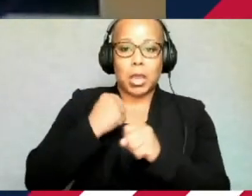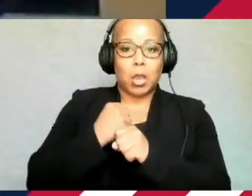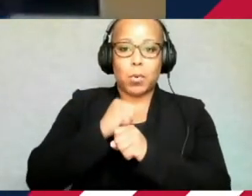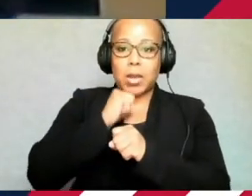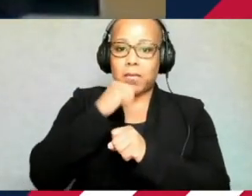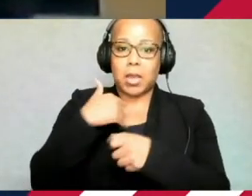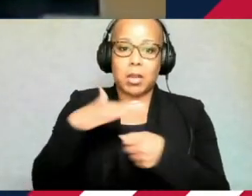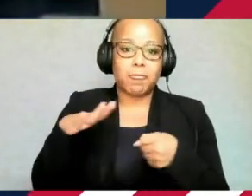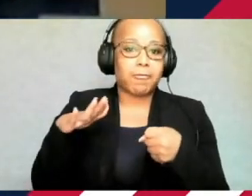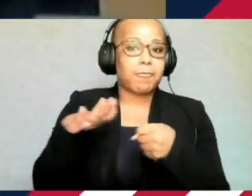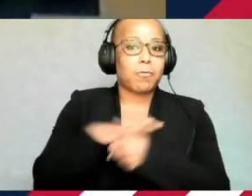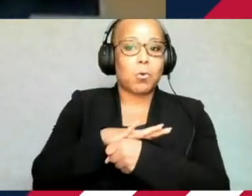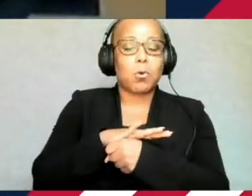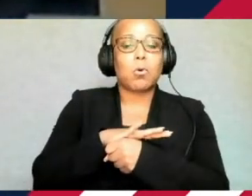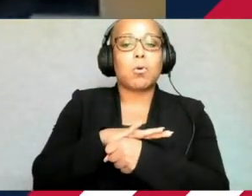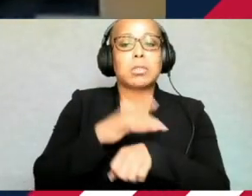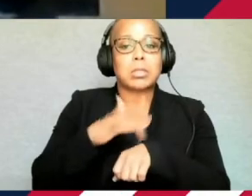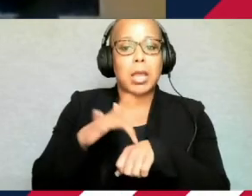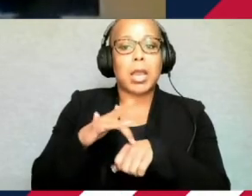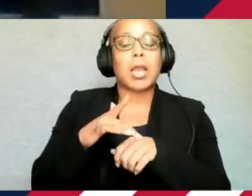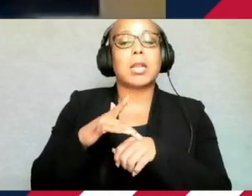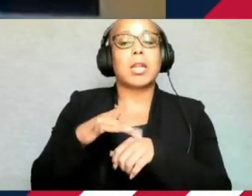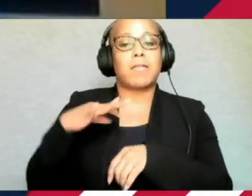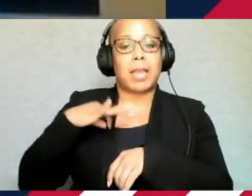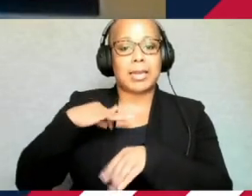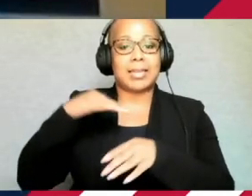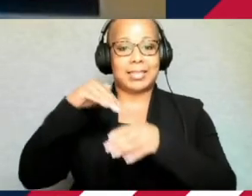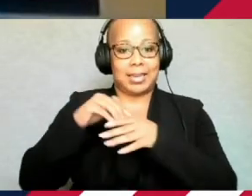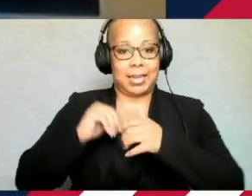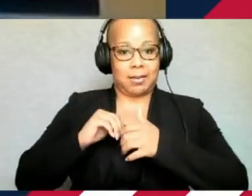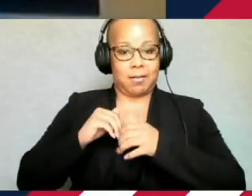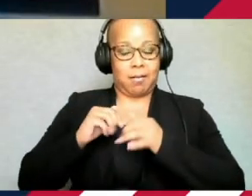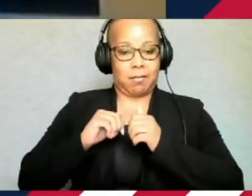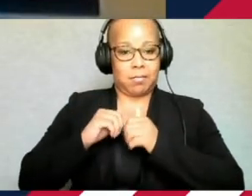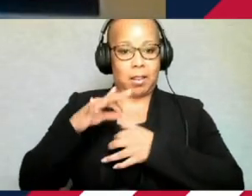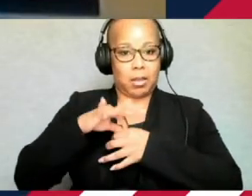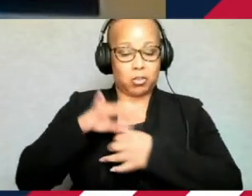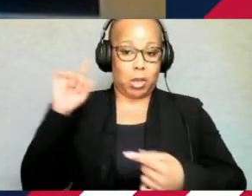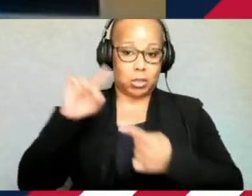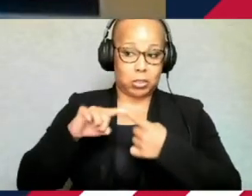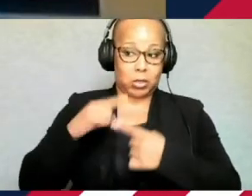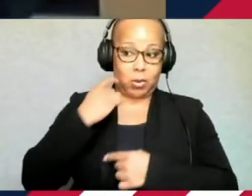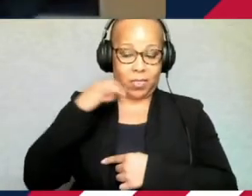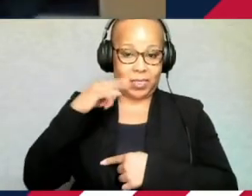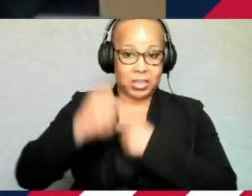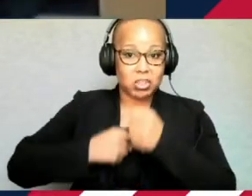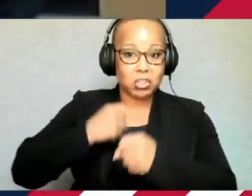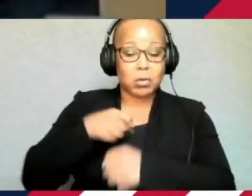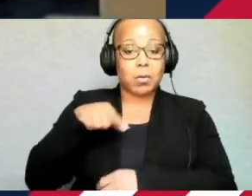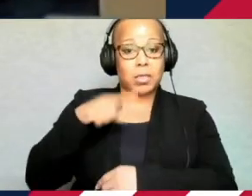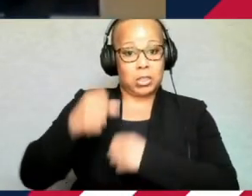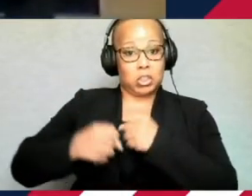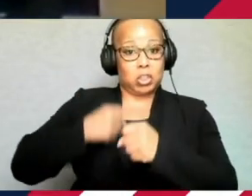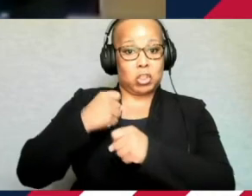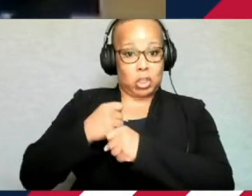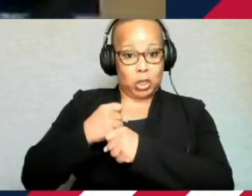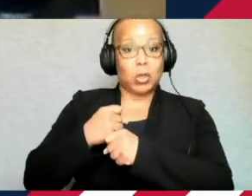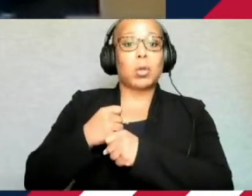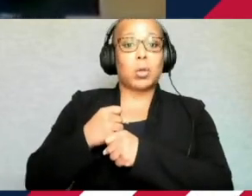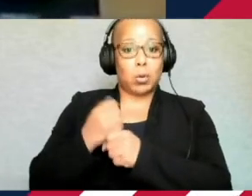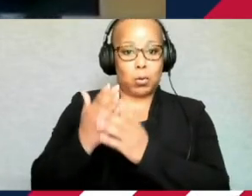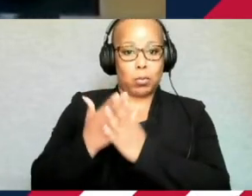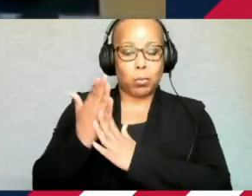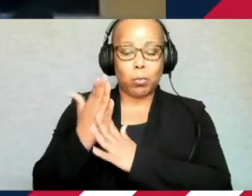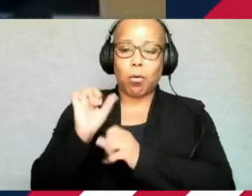of candidates in an election until this year, because this year, through grit and hard